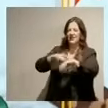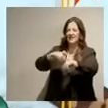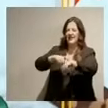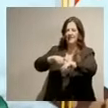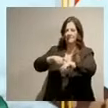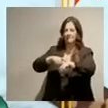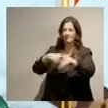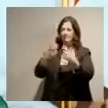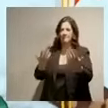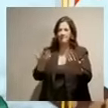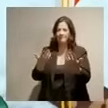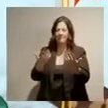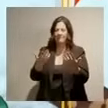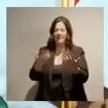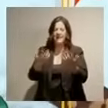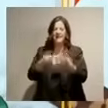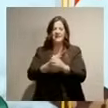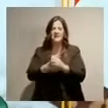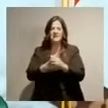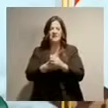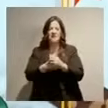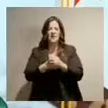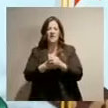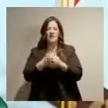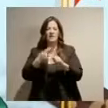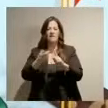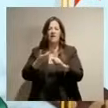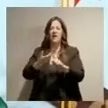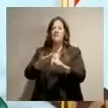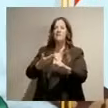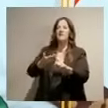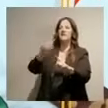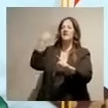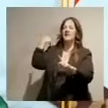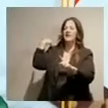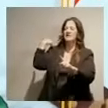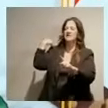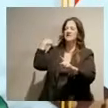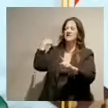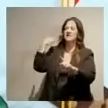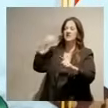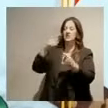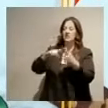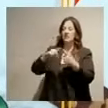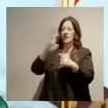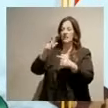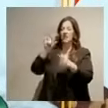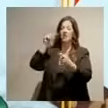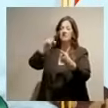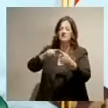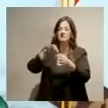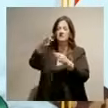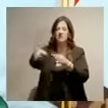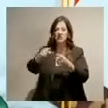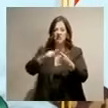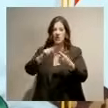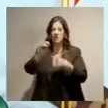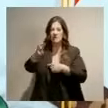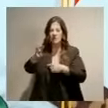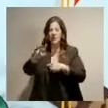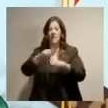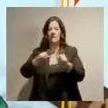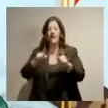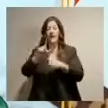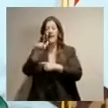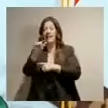opposed to April 15th. And so therein lied this blackout period that beguiled all of us, the